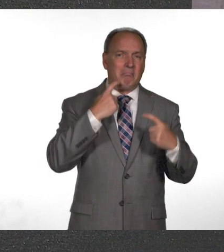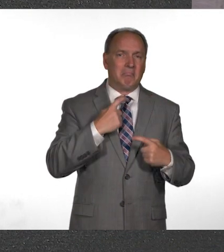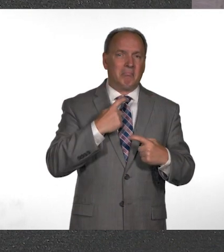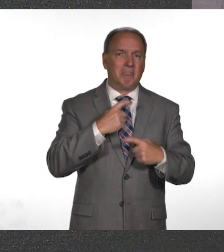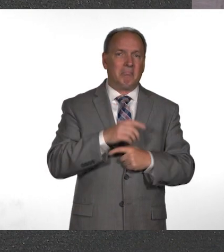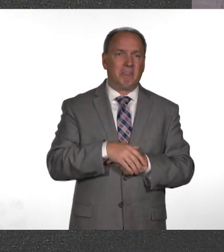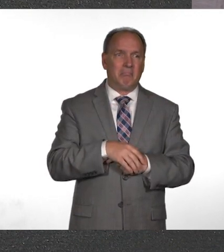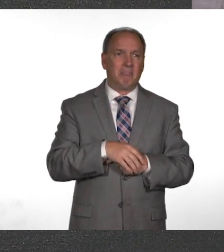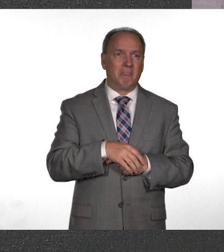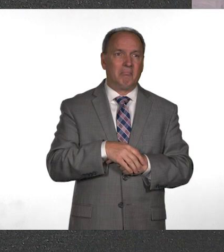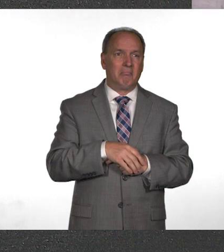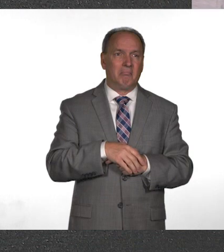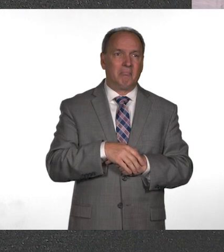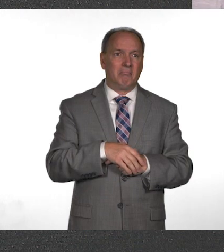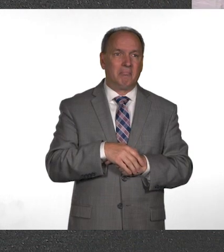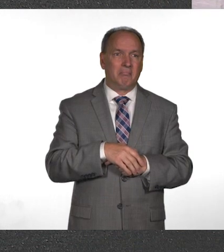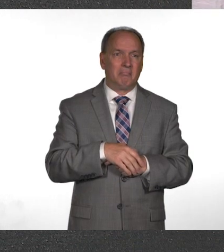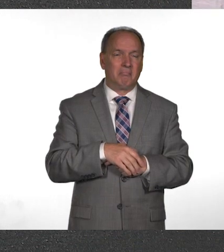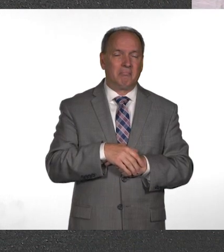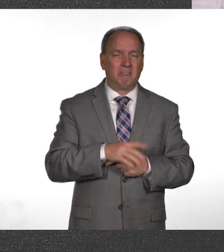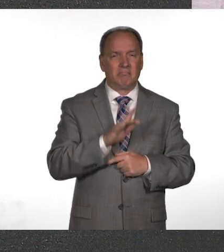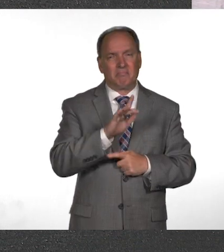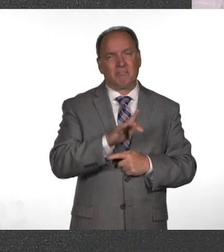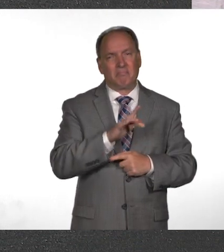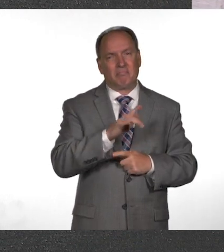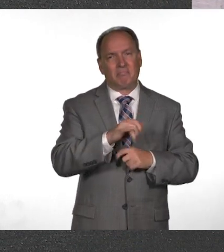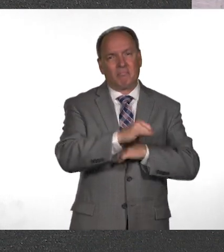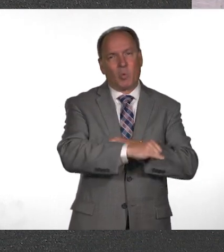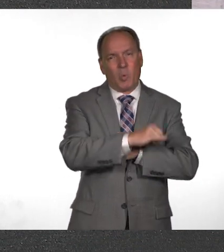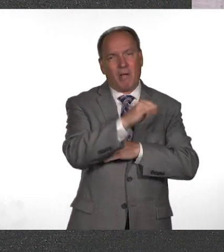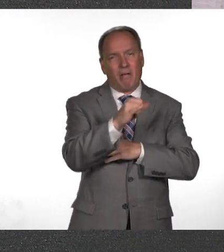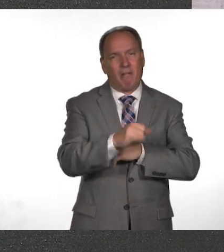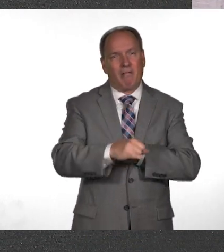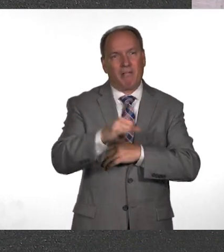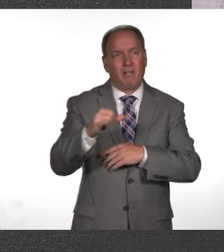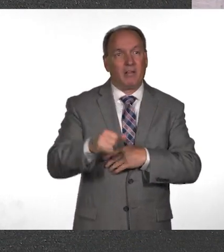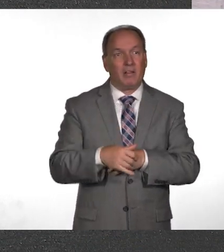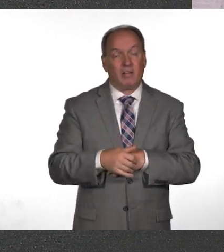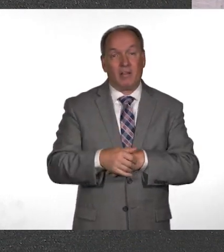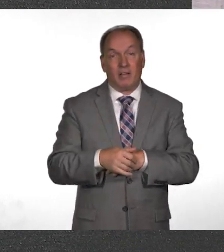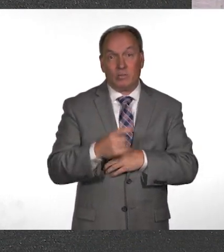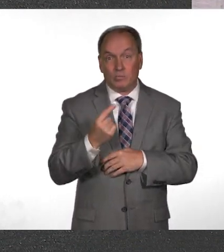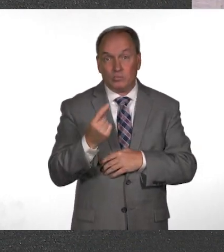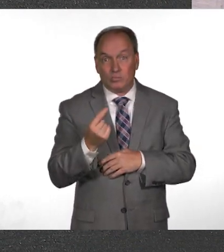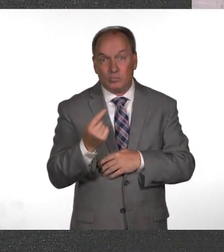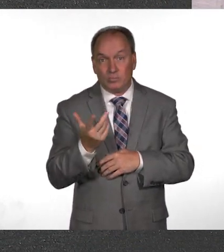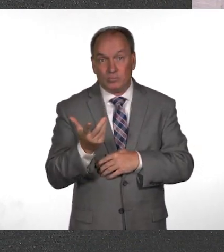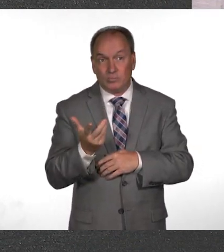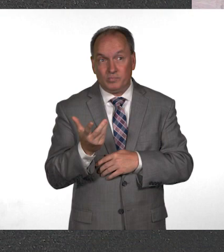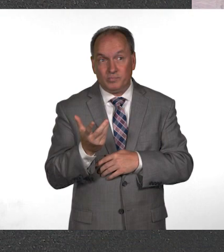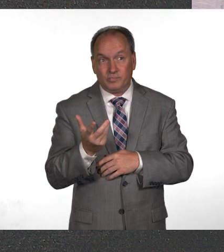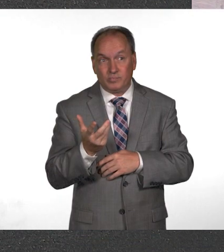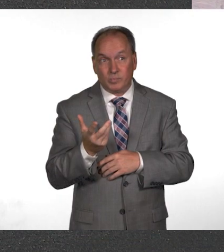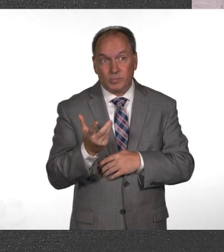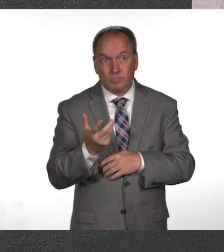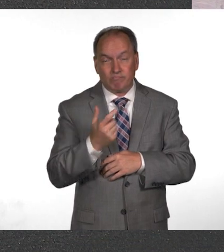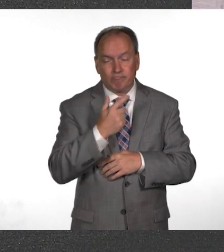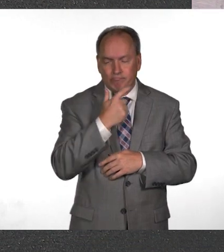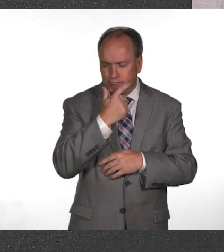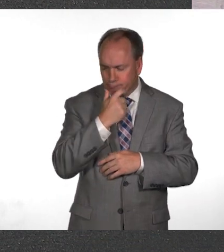Aw, poor whale. What do you think they're gonna do?